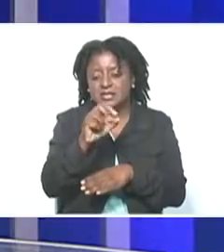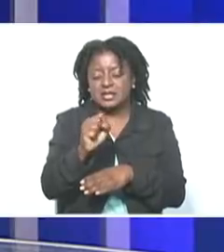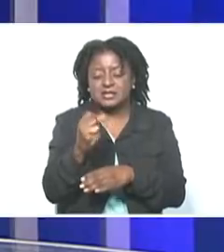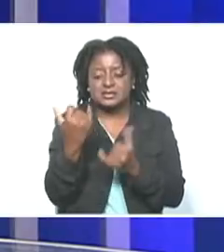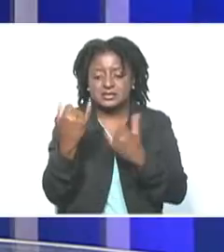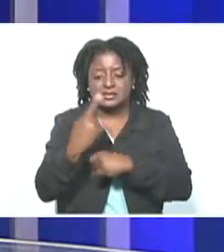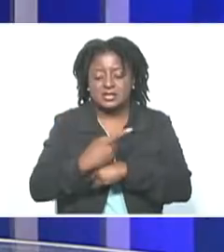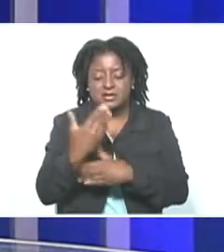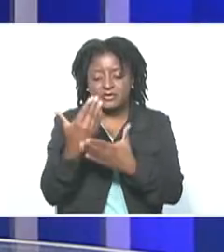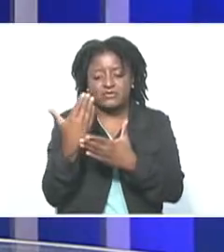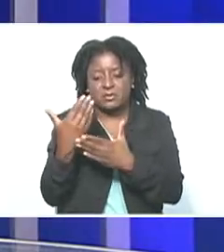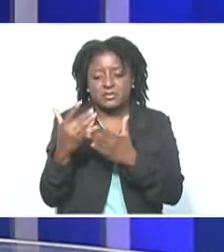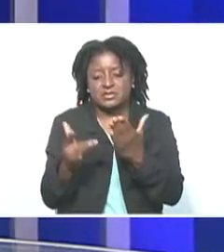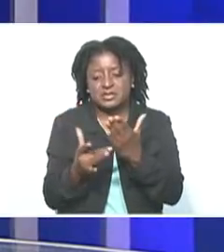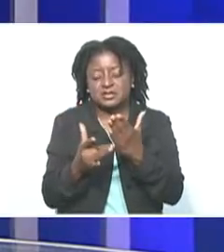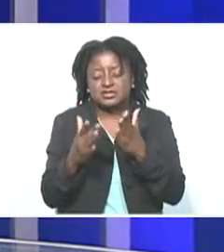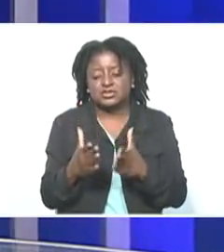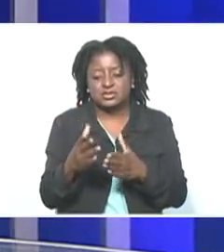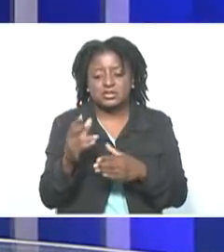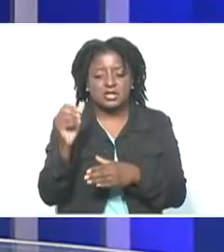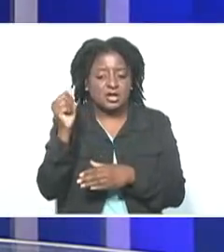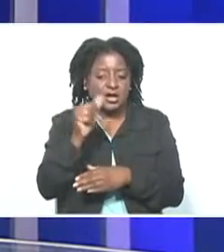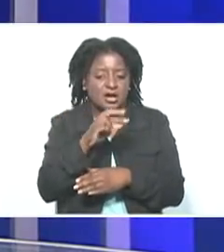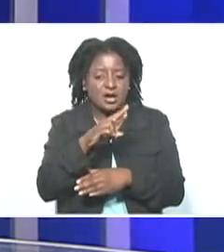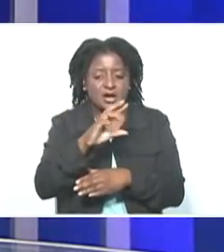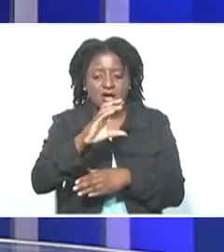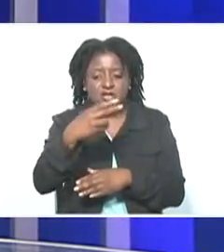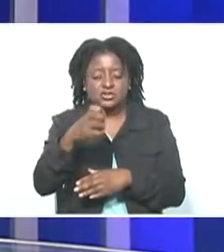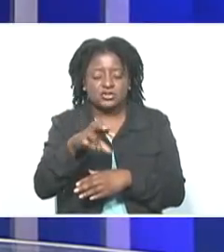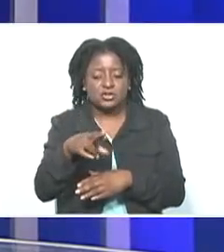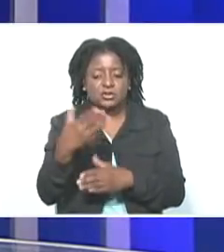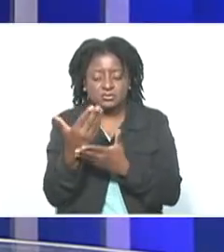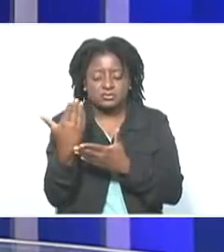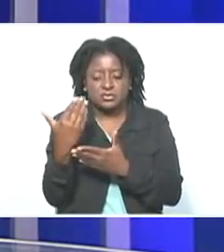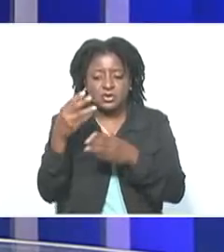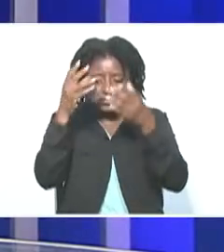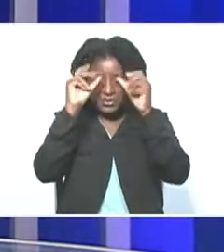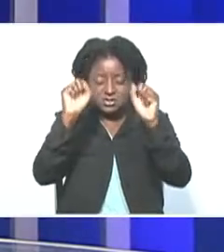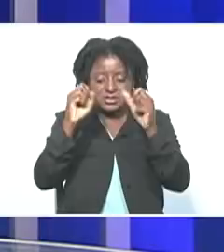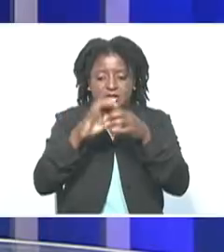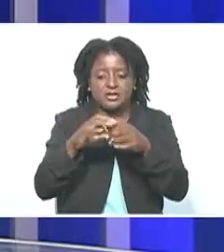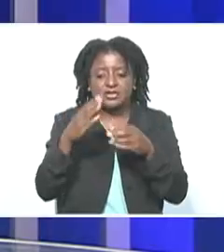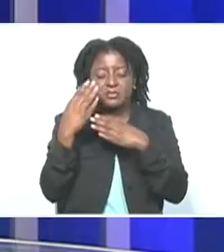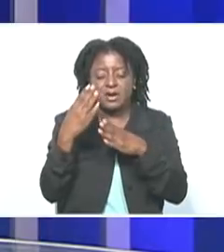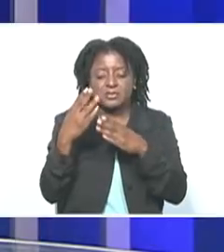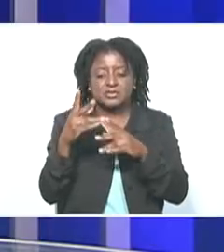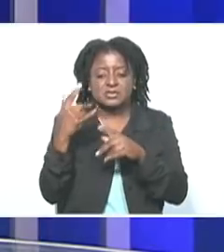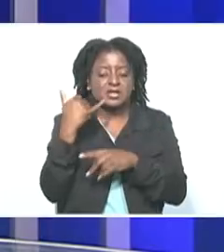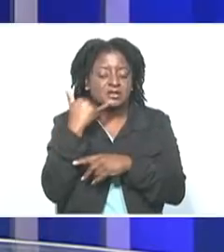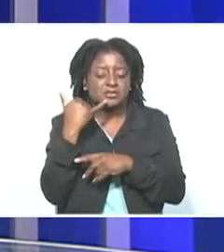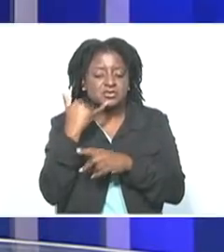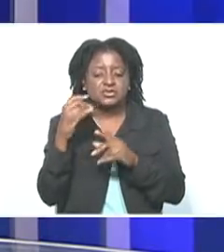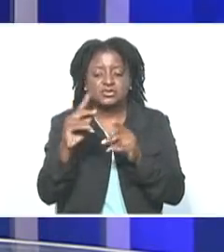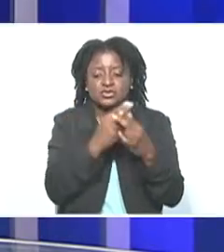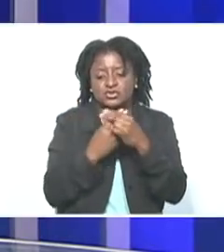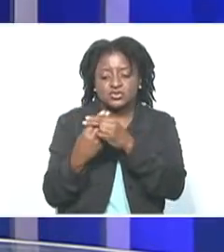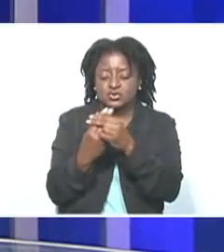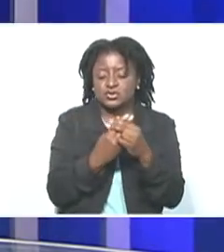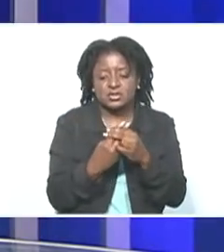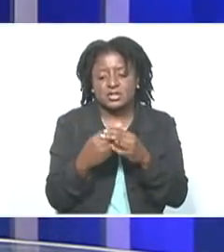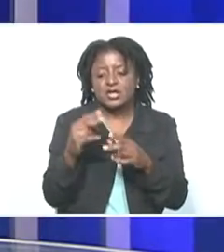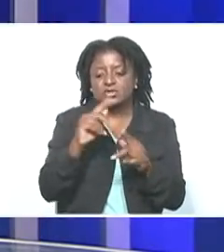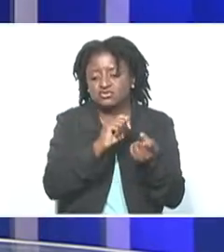Telecommunications Corporation, Archer was president of the Batelco Union, the Bahamas Communication and Public Officers Union, and the Trade